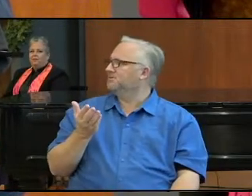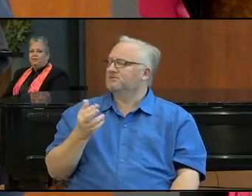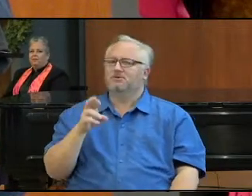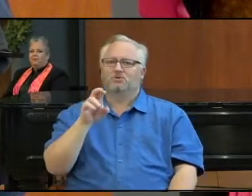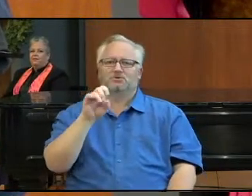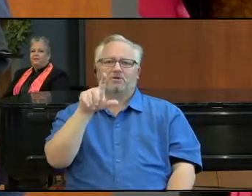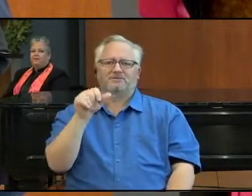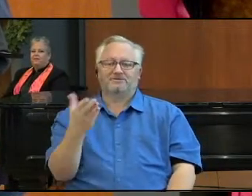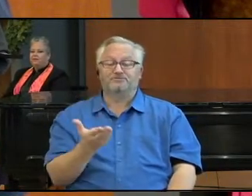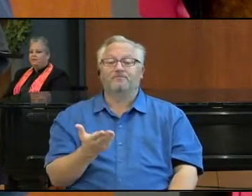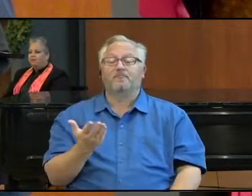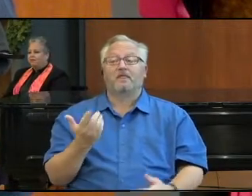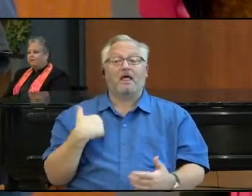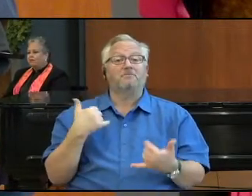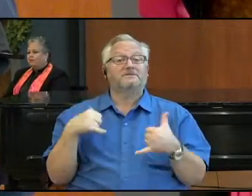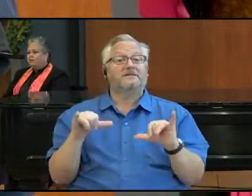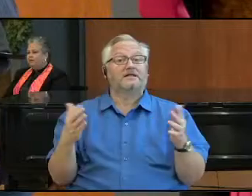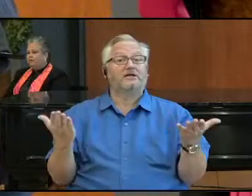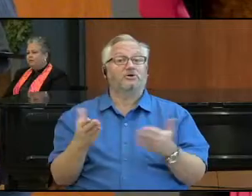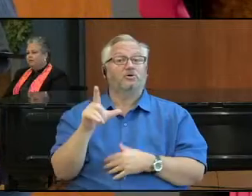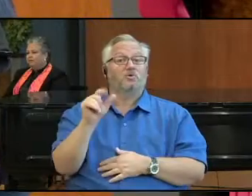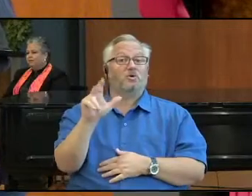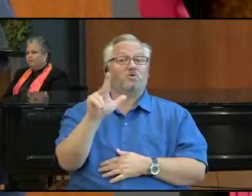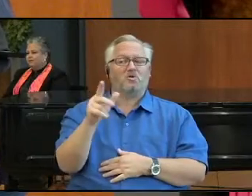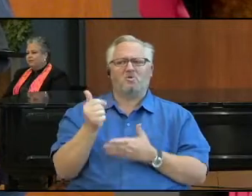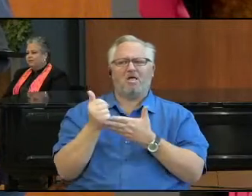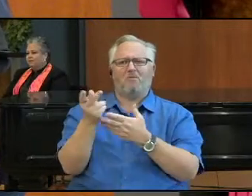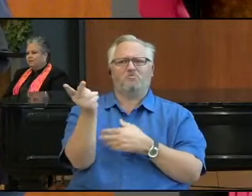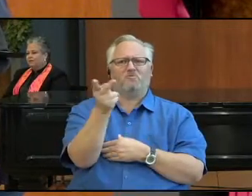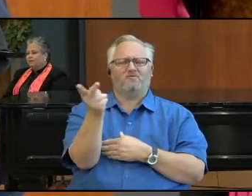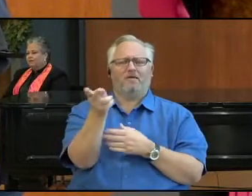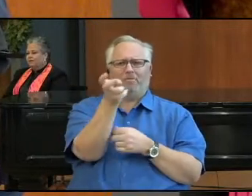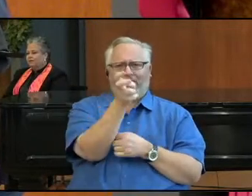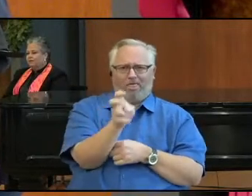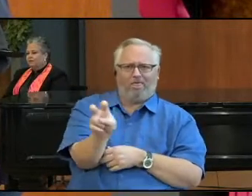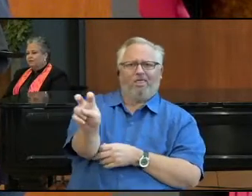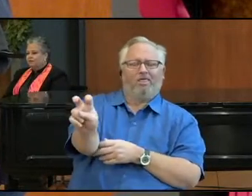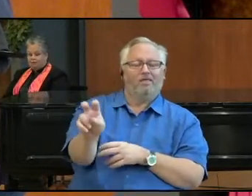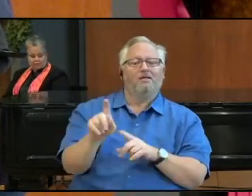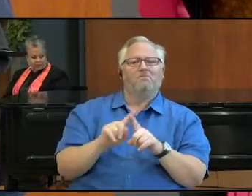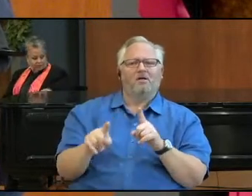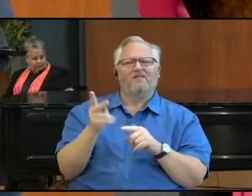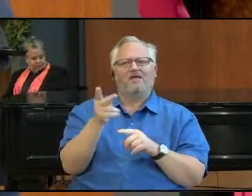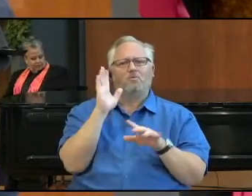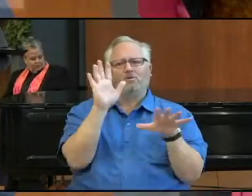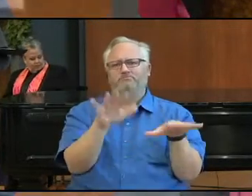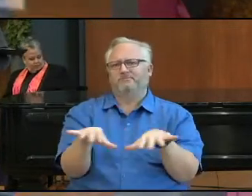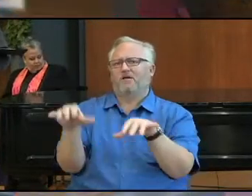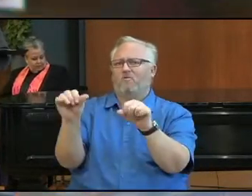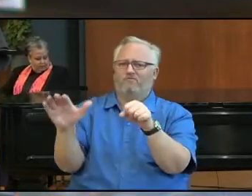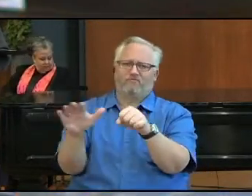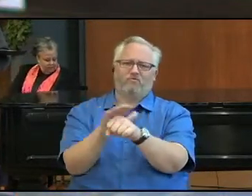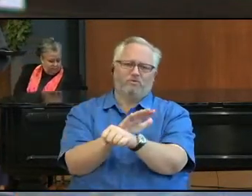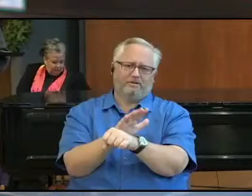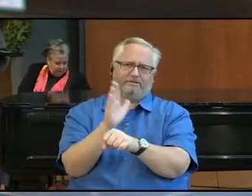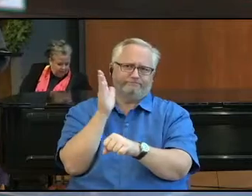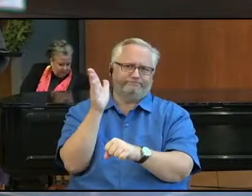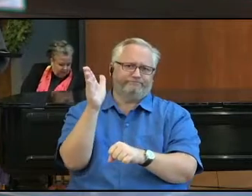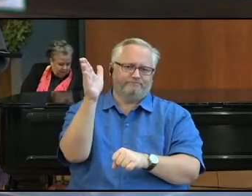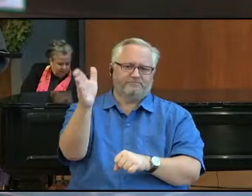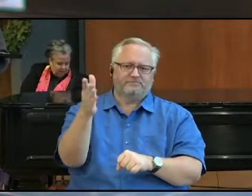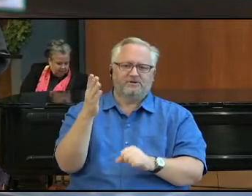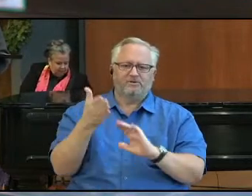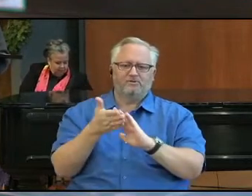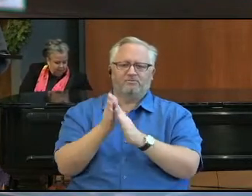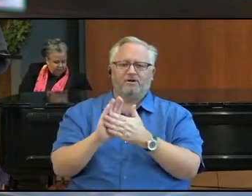So I will still be around in 2023 to help them with transition, but they will eventually take over as envoy to